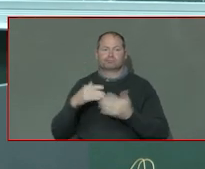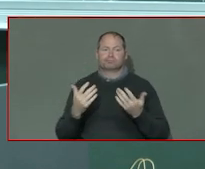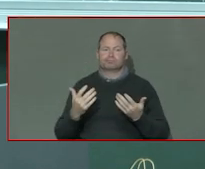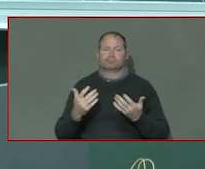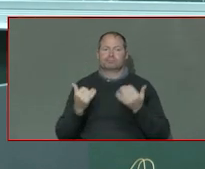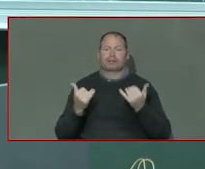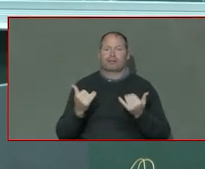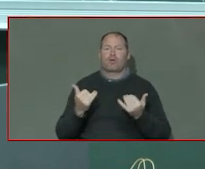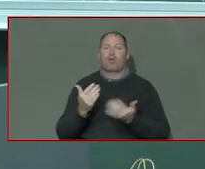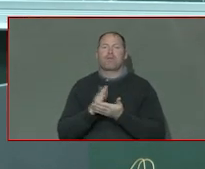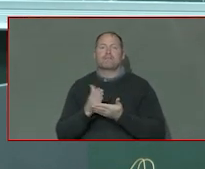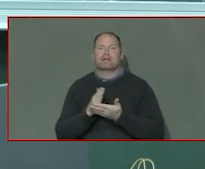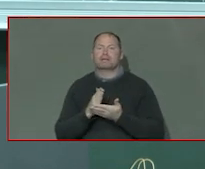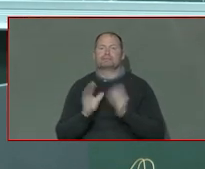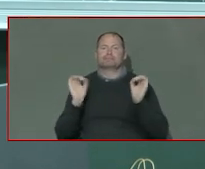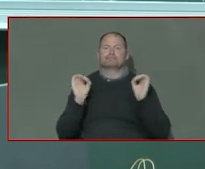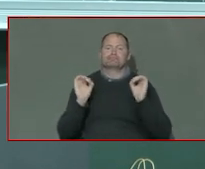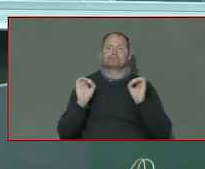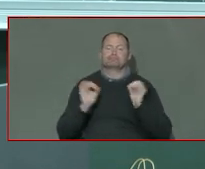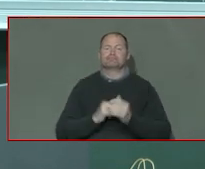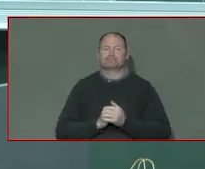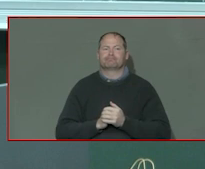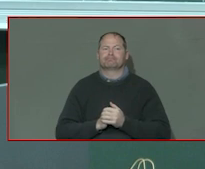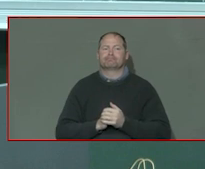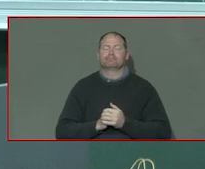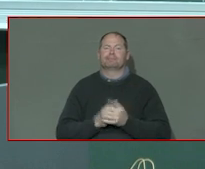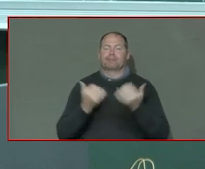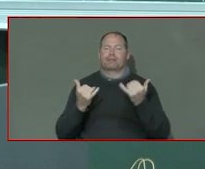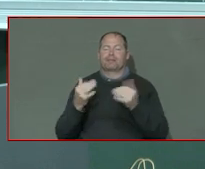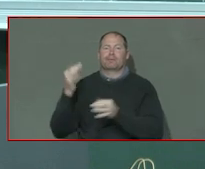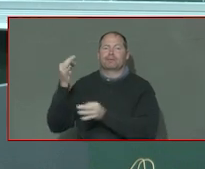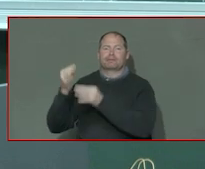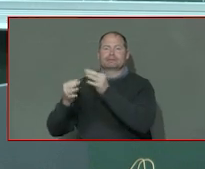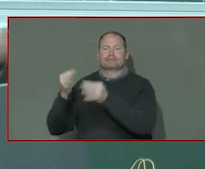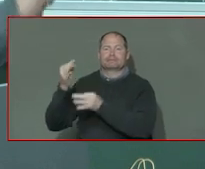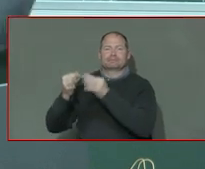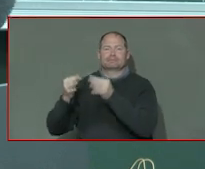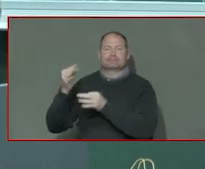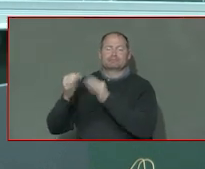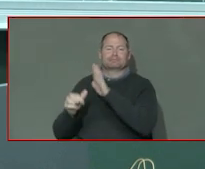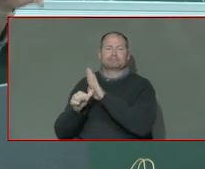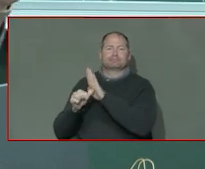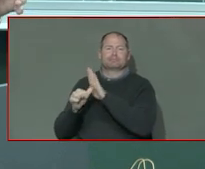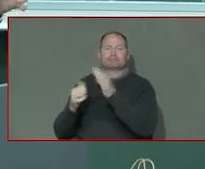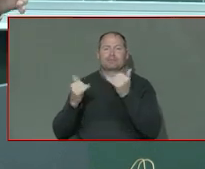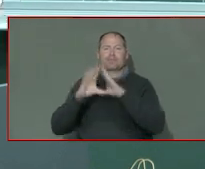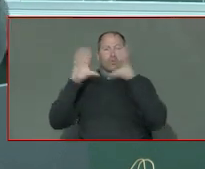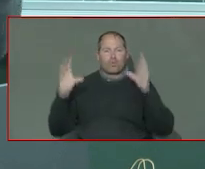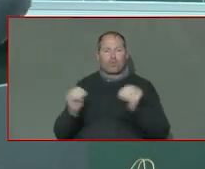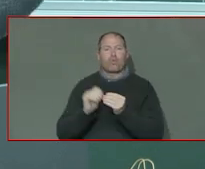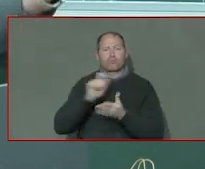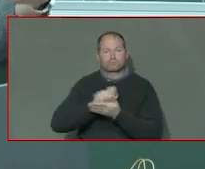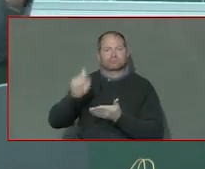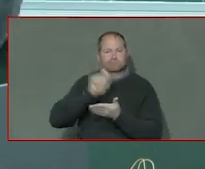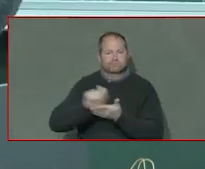no 50. So please make sure explain is the one word that you highlight, and you make sure you write everything. Give it to